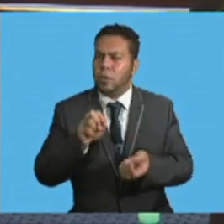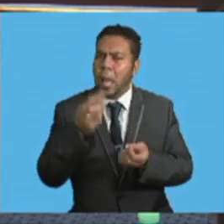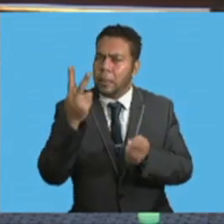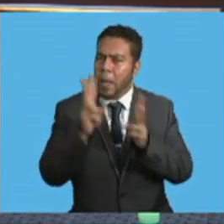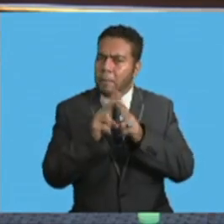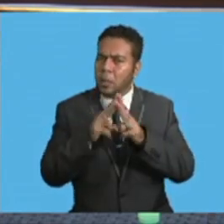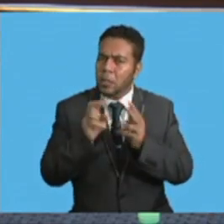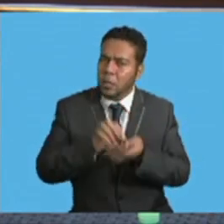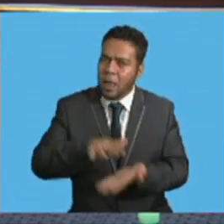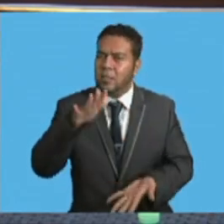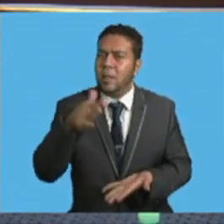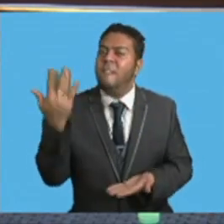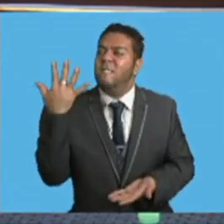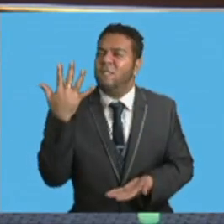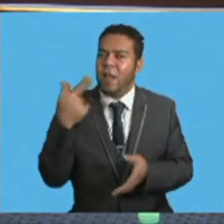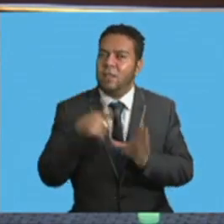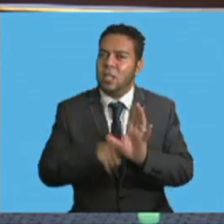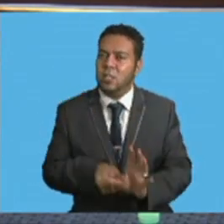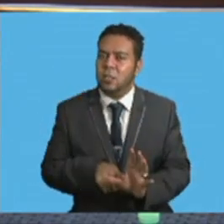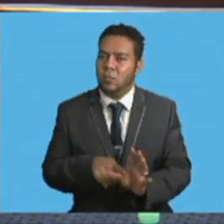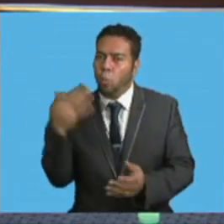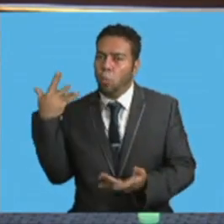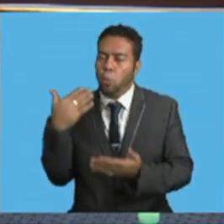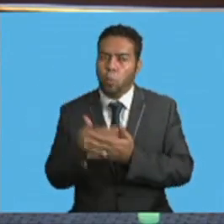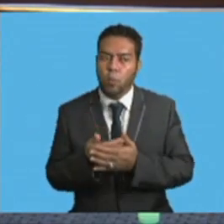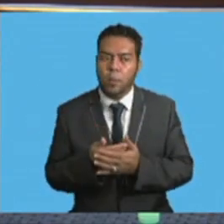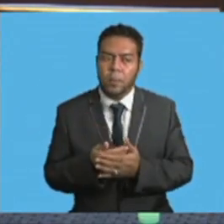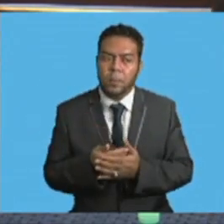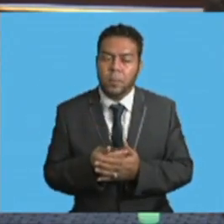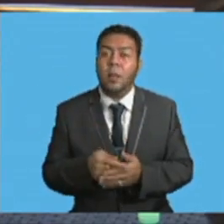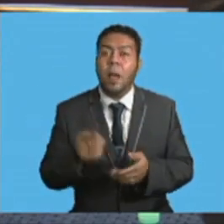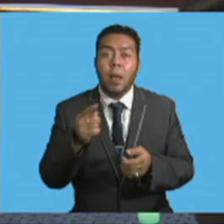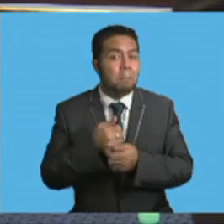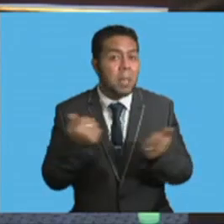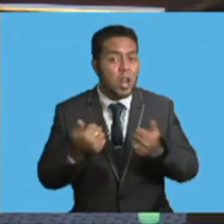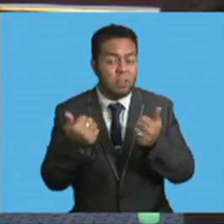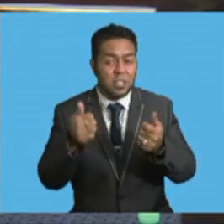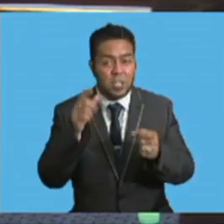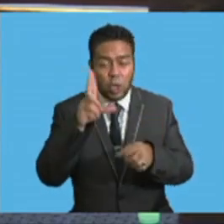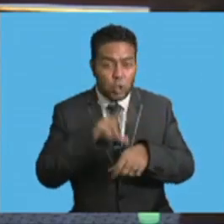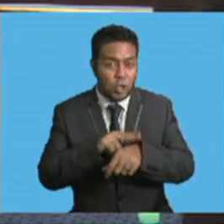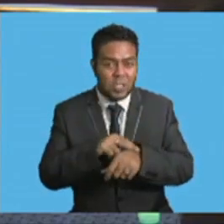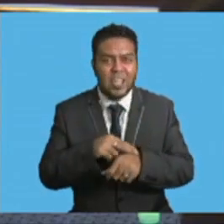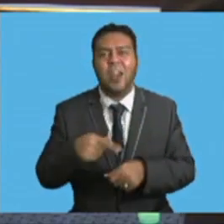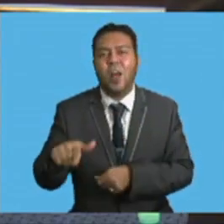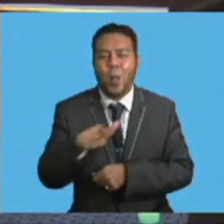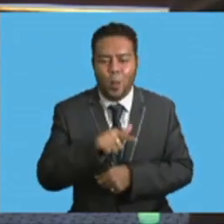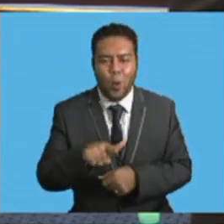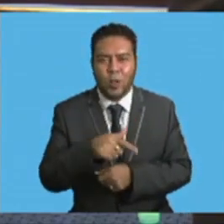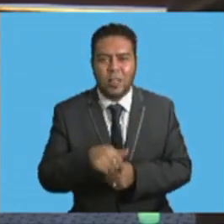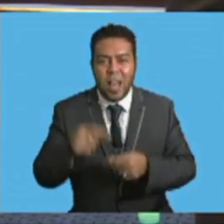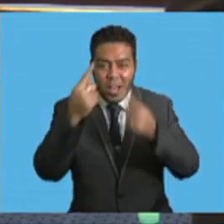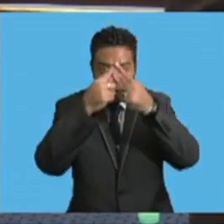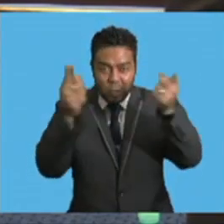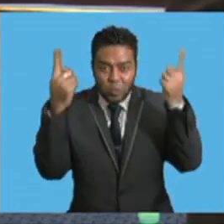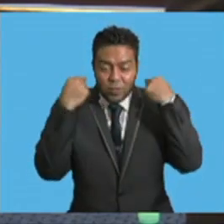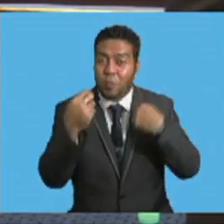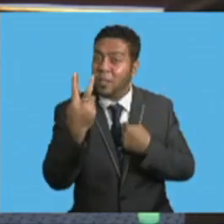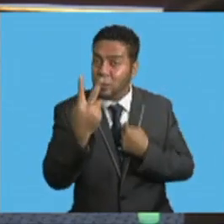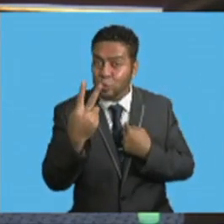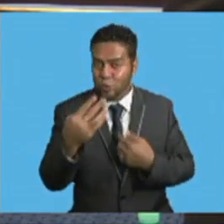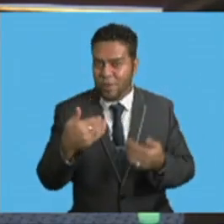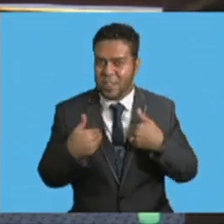5 years. The majority of these doctors are our children, our local graduates from the two